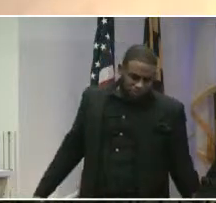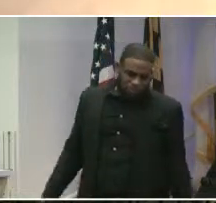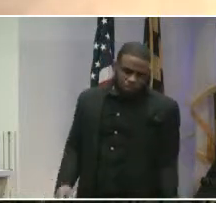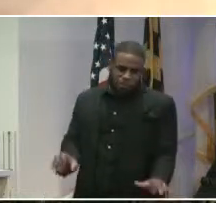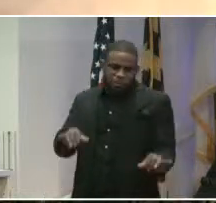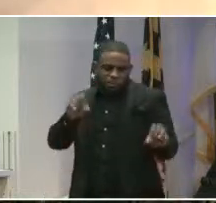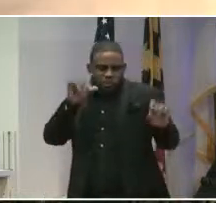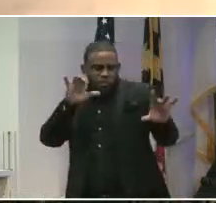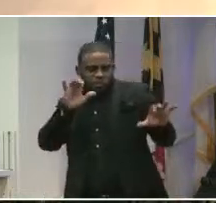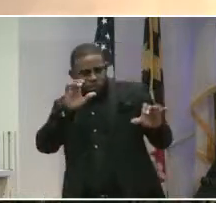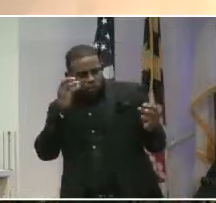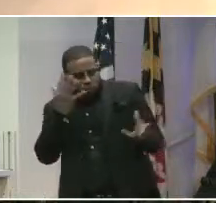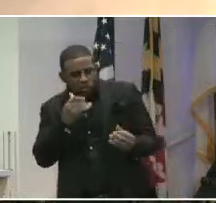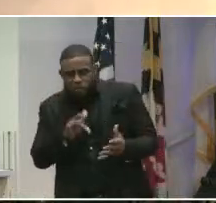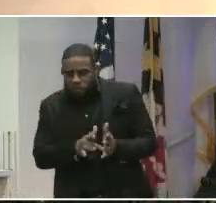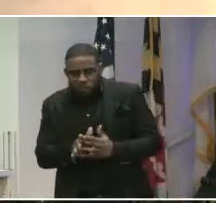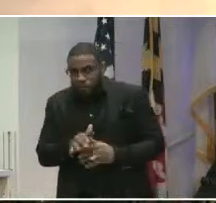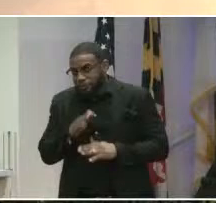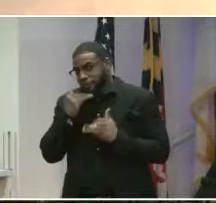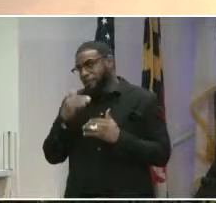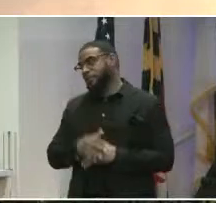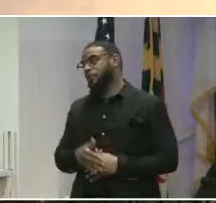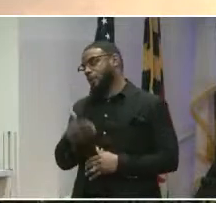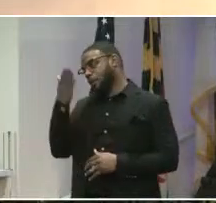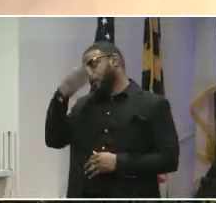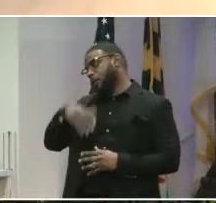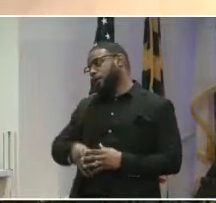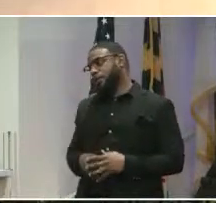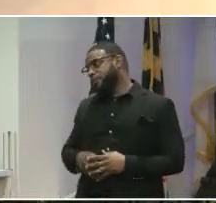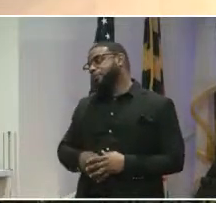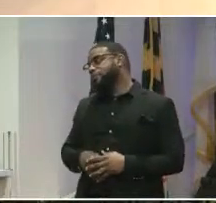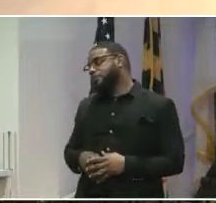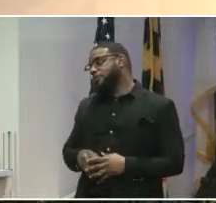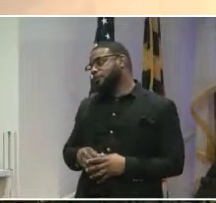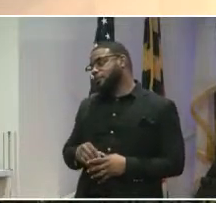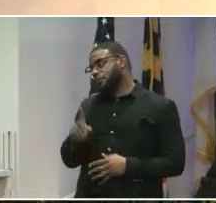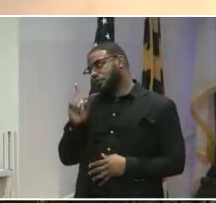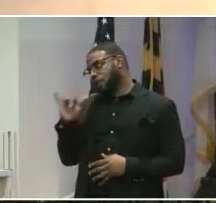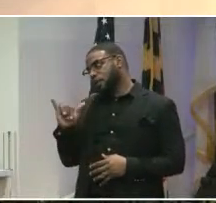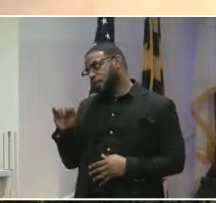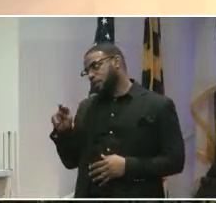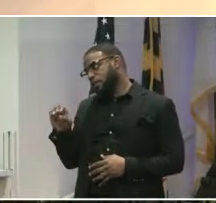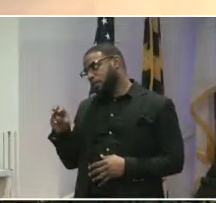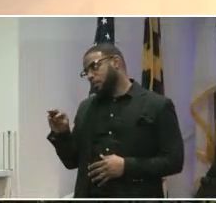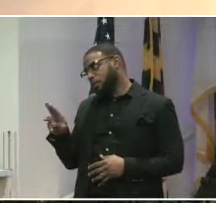these signs and wonders. And Jesus didn't even smile. He didn't even beat around the bush. He said, now look, Nicodemus,